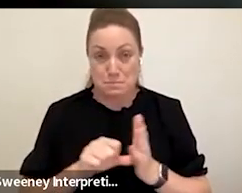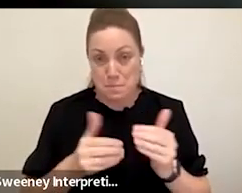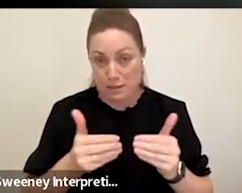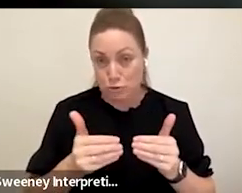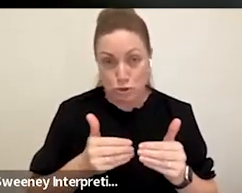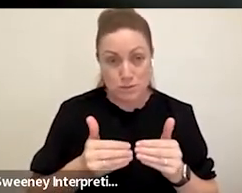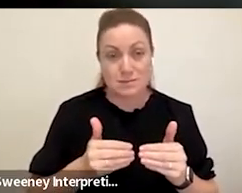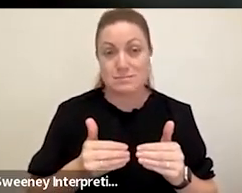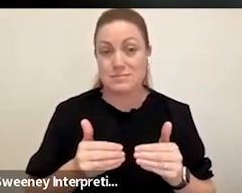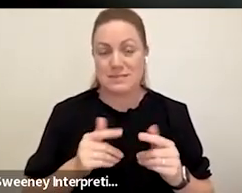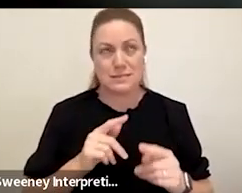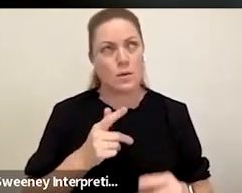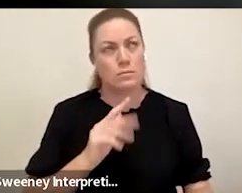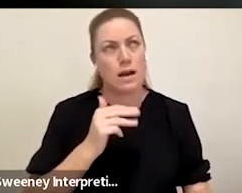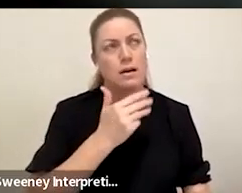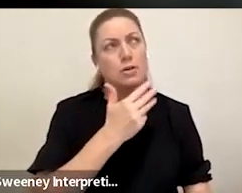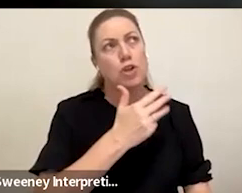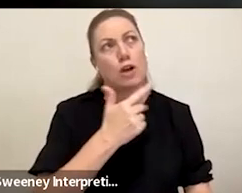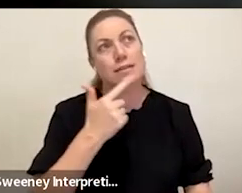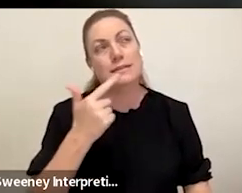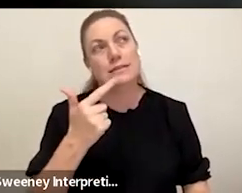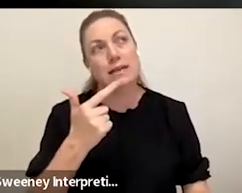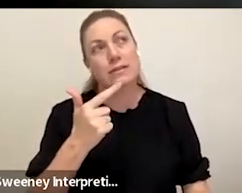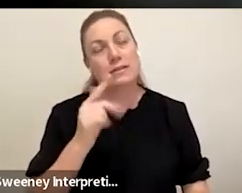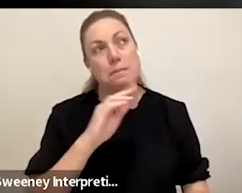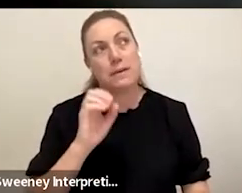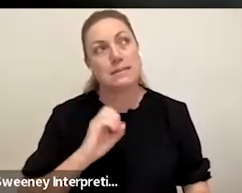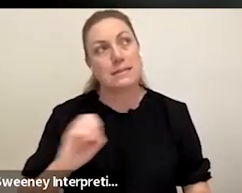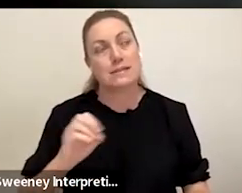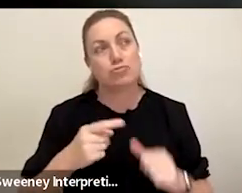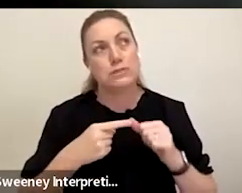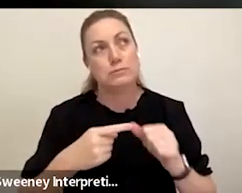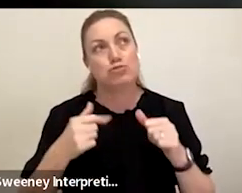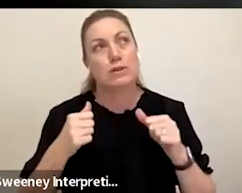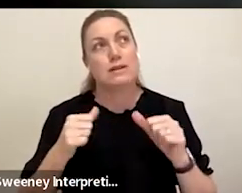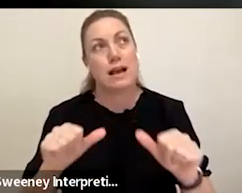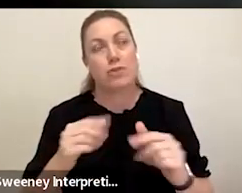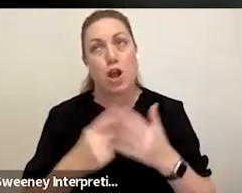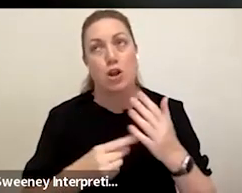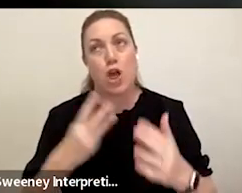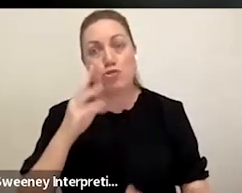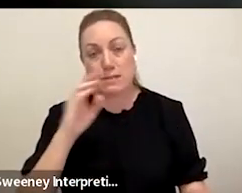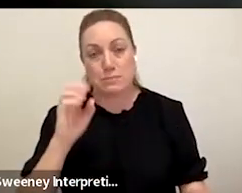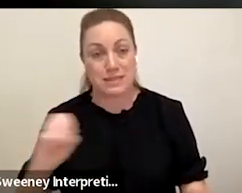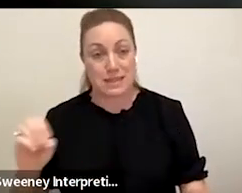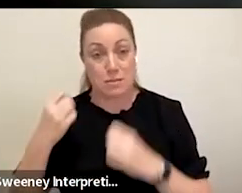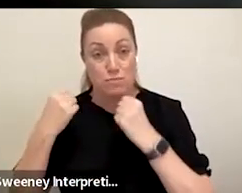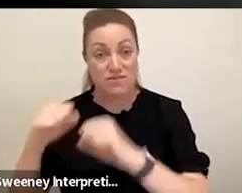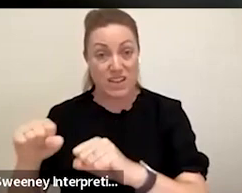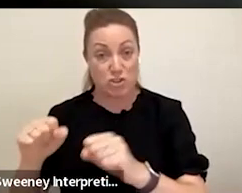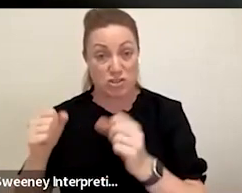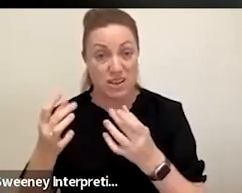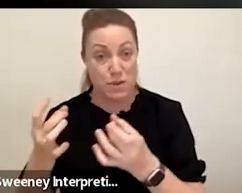be 97% on response and recovery around disasters and just 3% on prevention and preparedness.